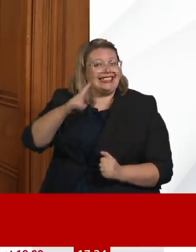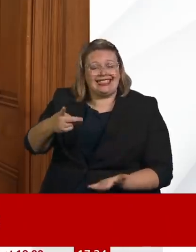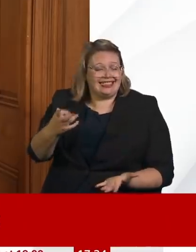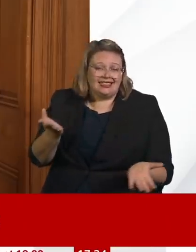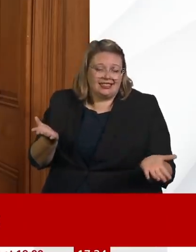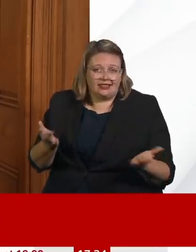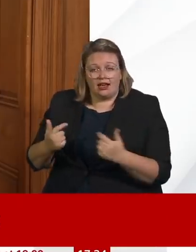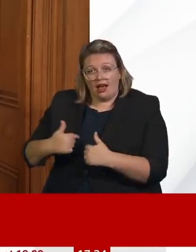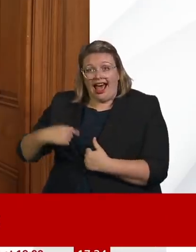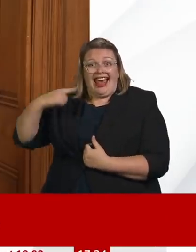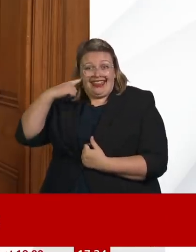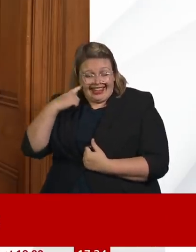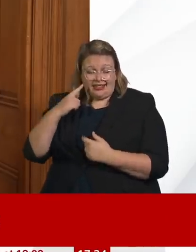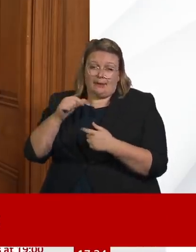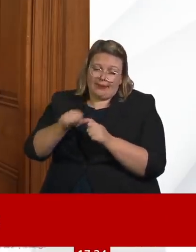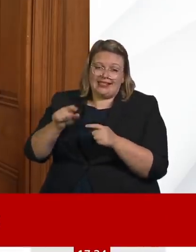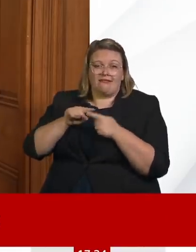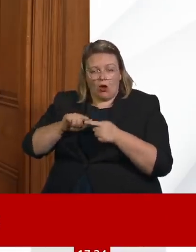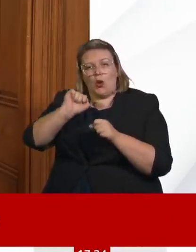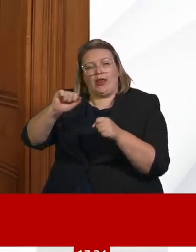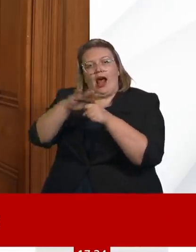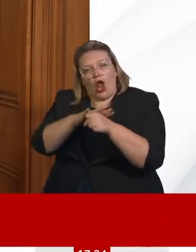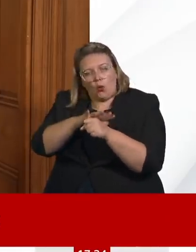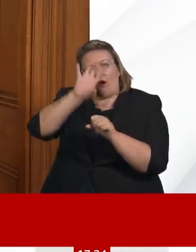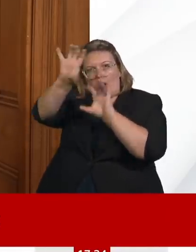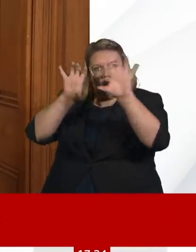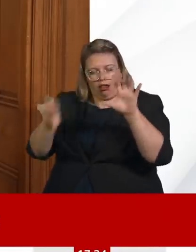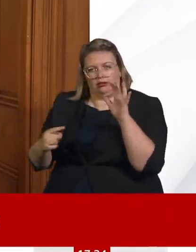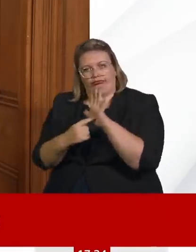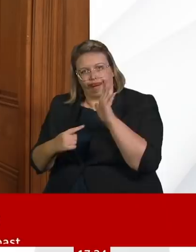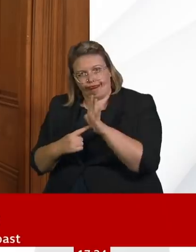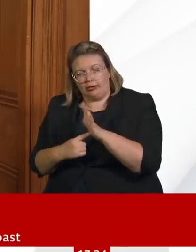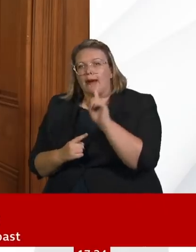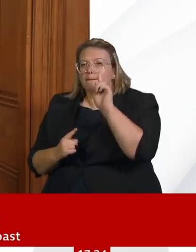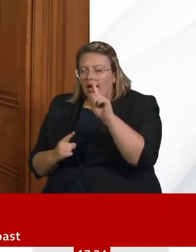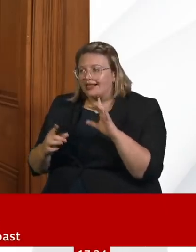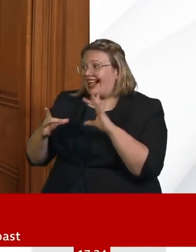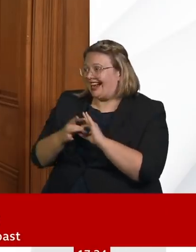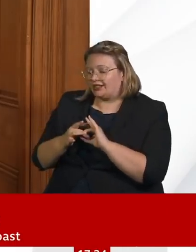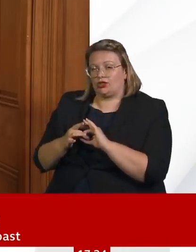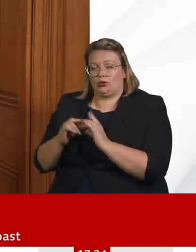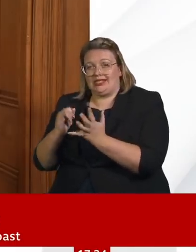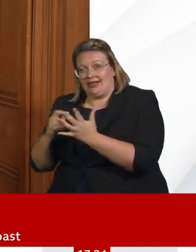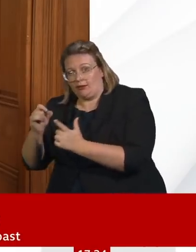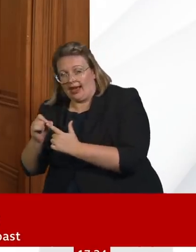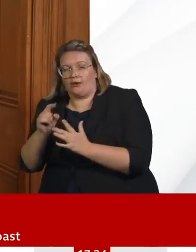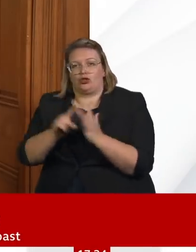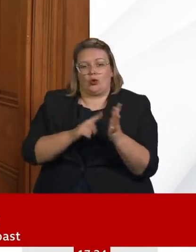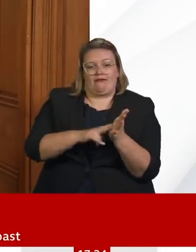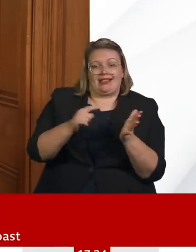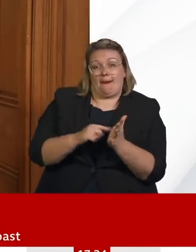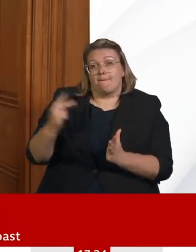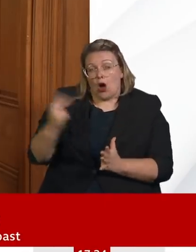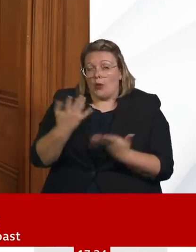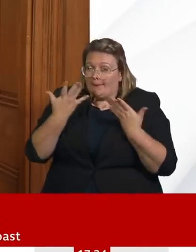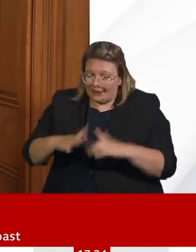approach is right. But I just want to go back to the points that both Steve and JVT have been making, that the way to make this work